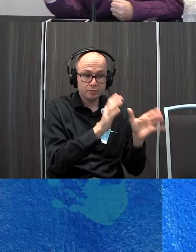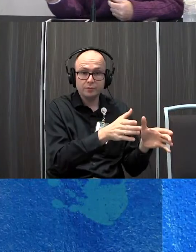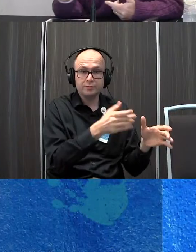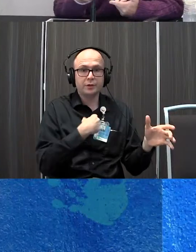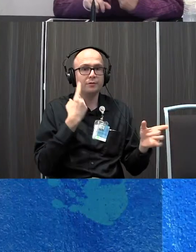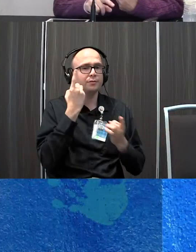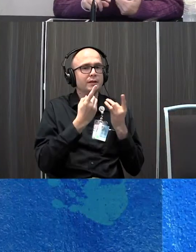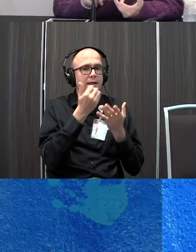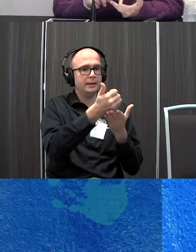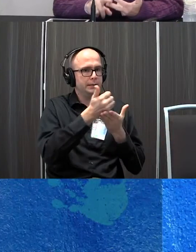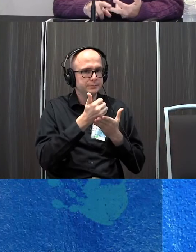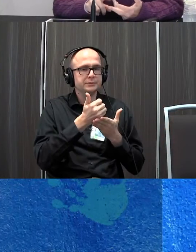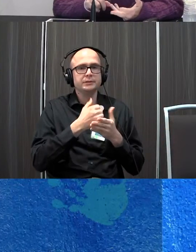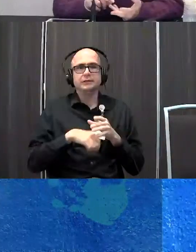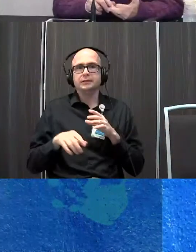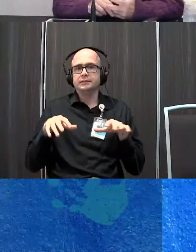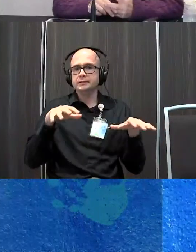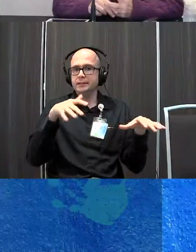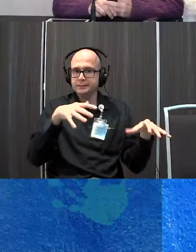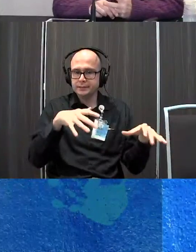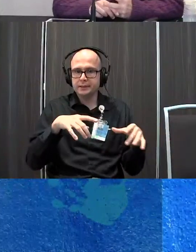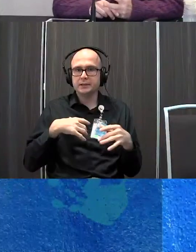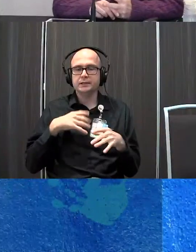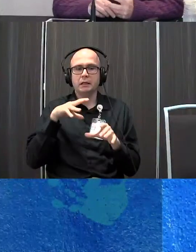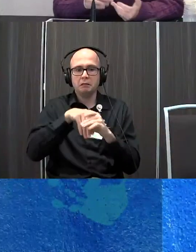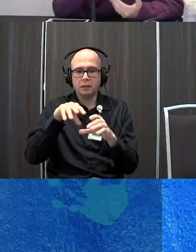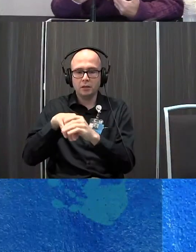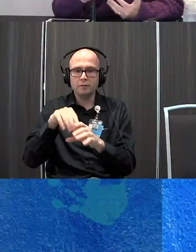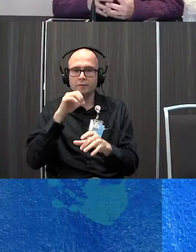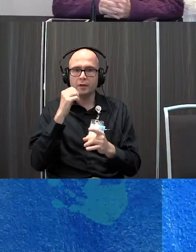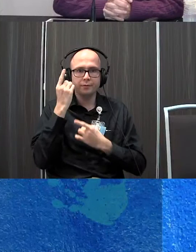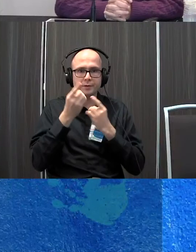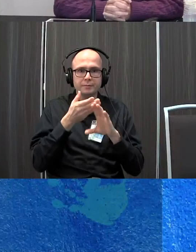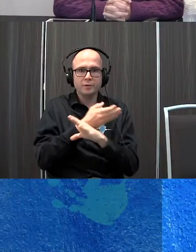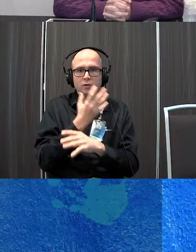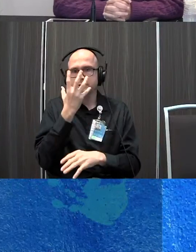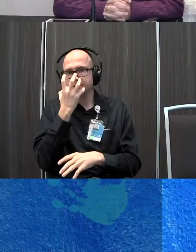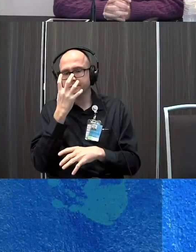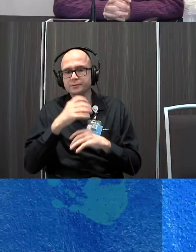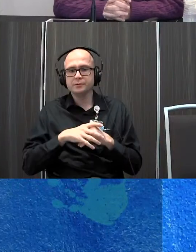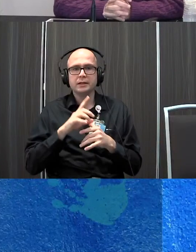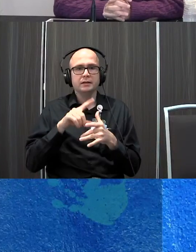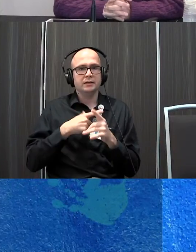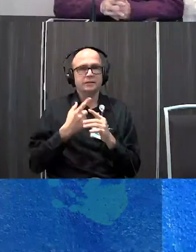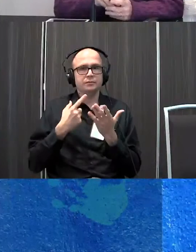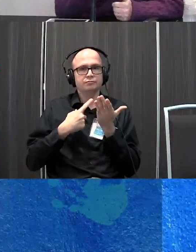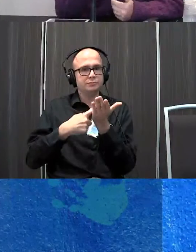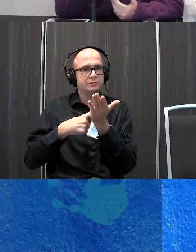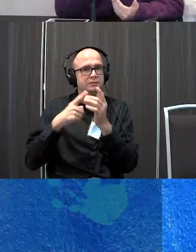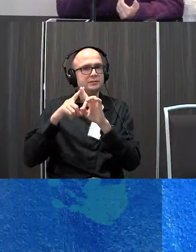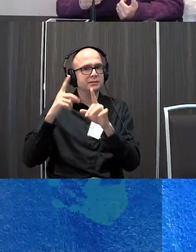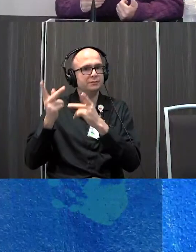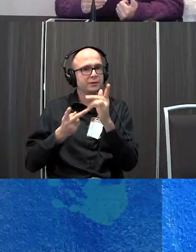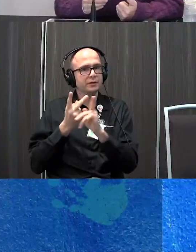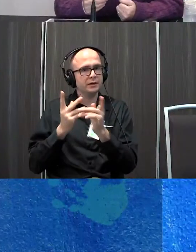me target? Is it impulsivity? Is it anxiety? Is it irritability? What's going on? And then we talk through the different types